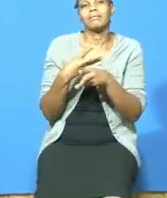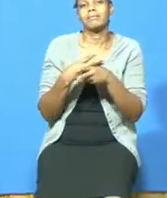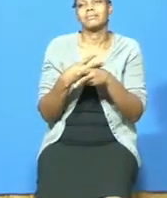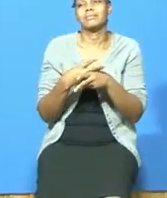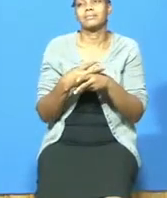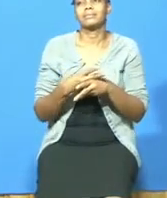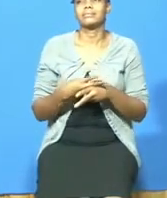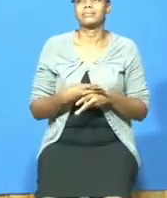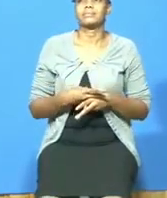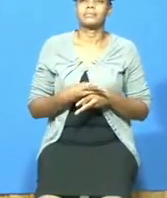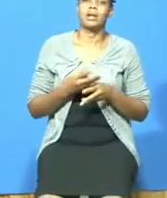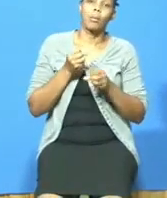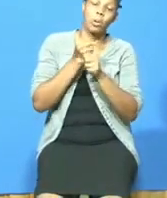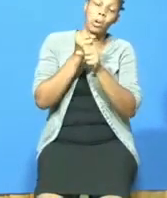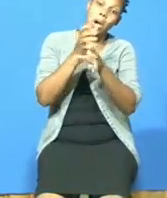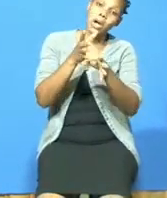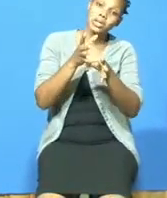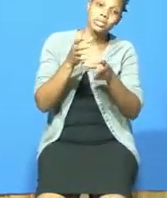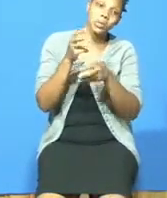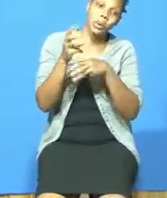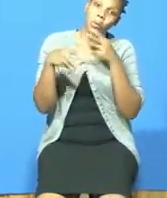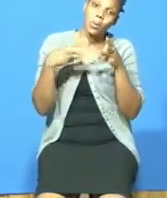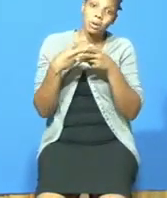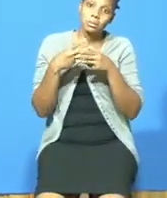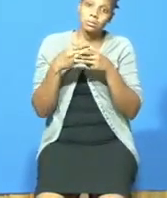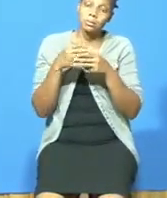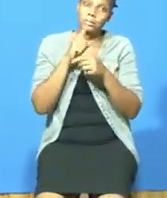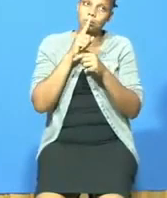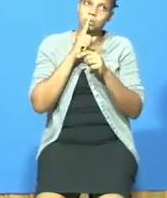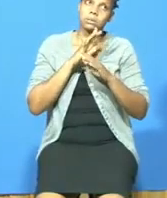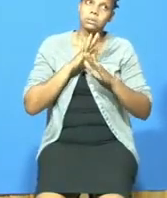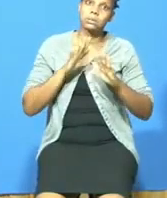cause the whole world to be suffering.